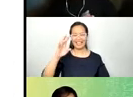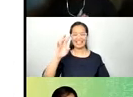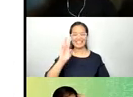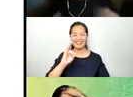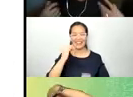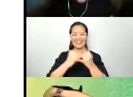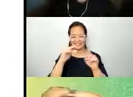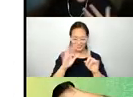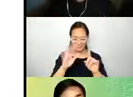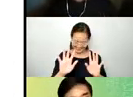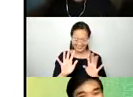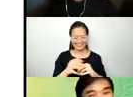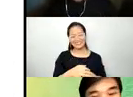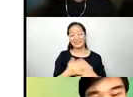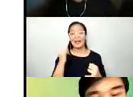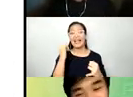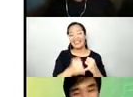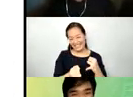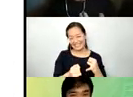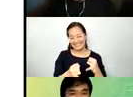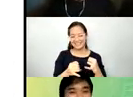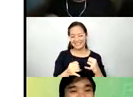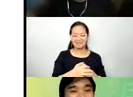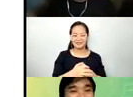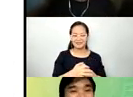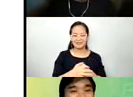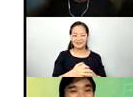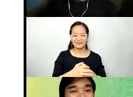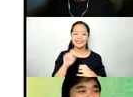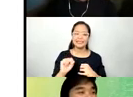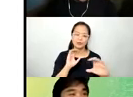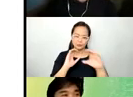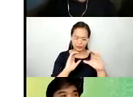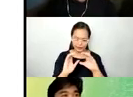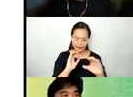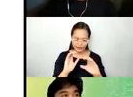the last element of empathy is communicating understanding. So, simply put,